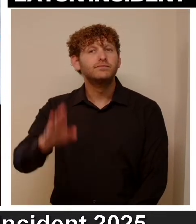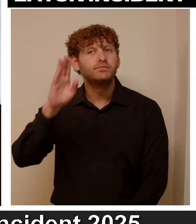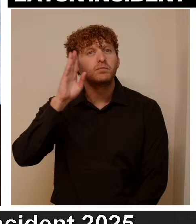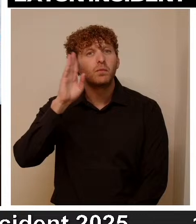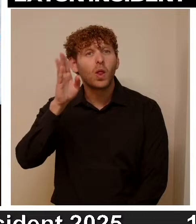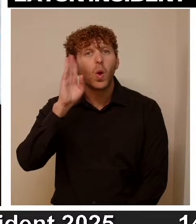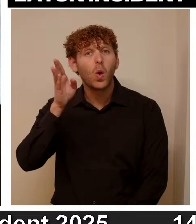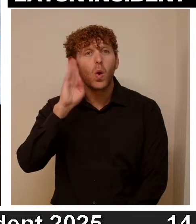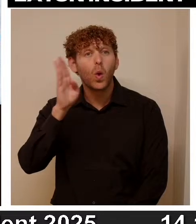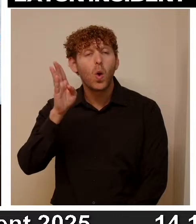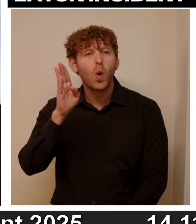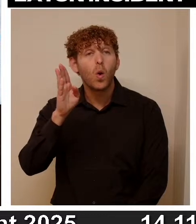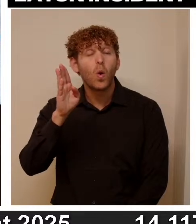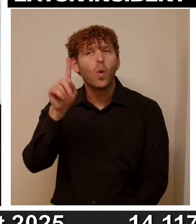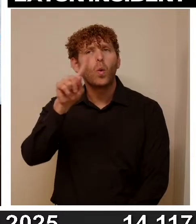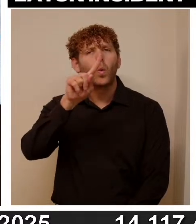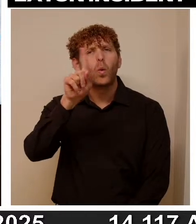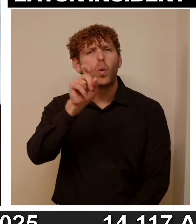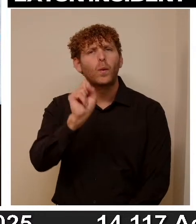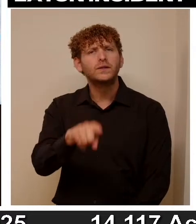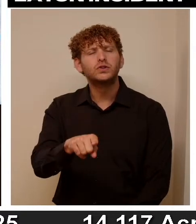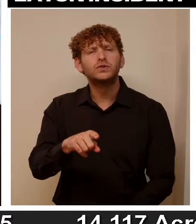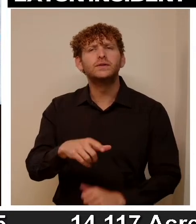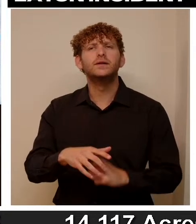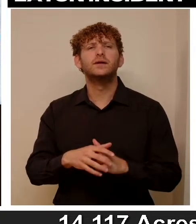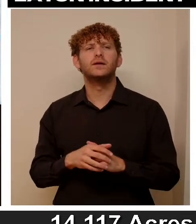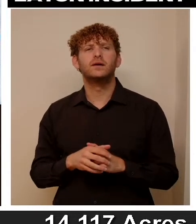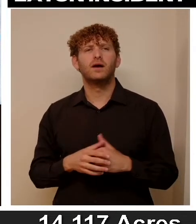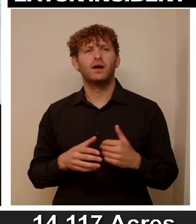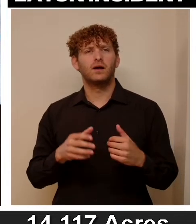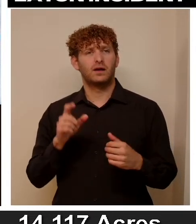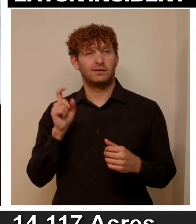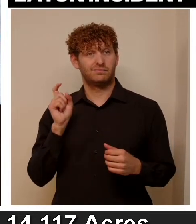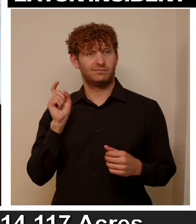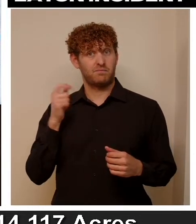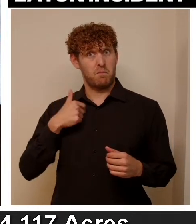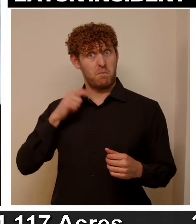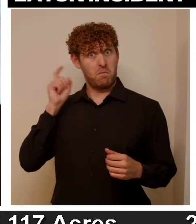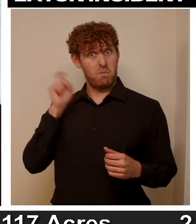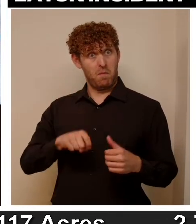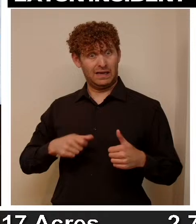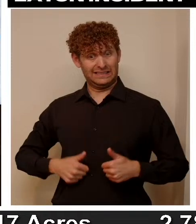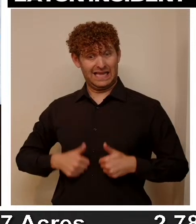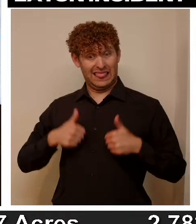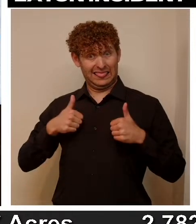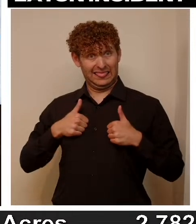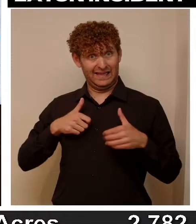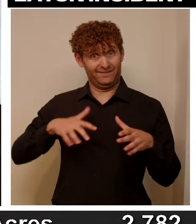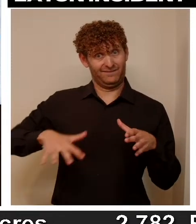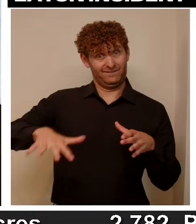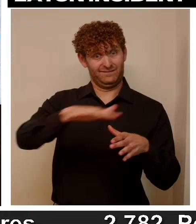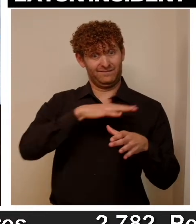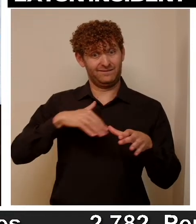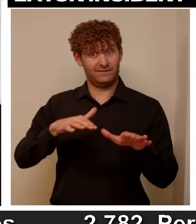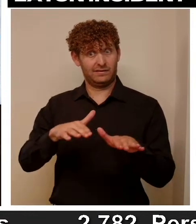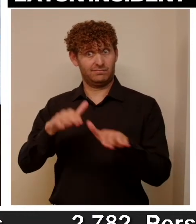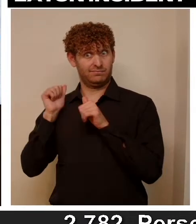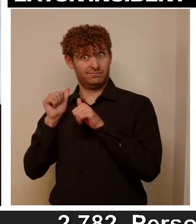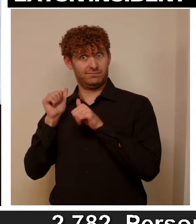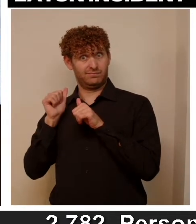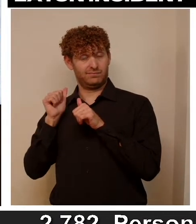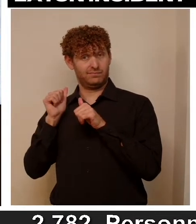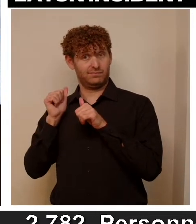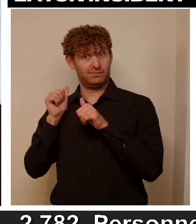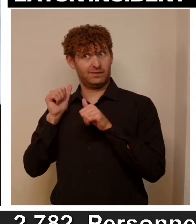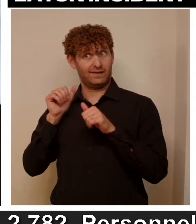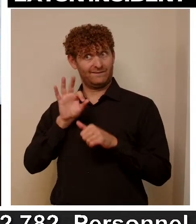have a question. Do we have to be in an evacuation zone to get FEMA help? Once again, if